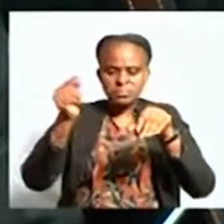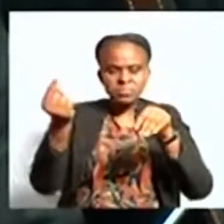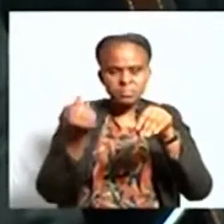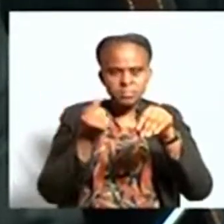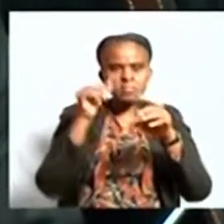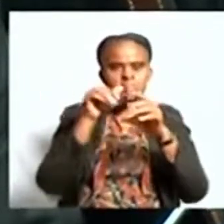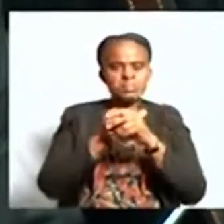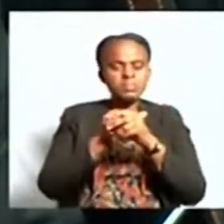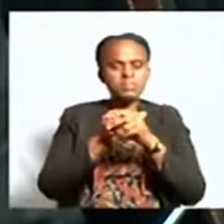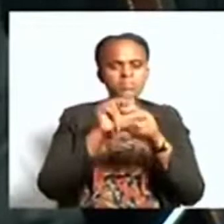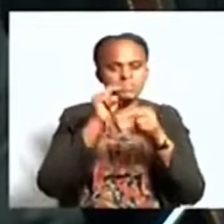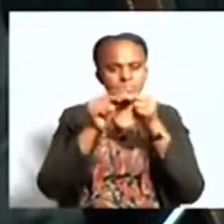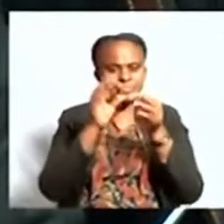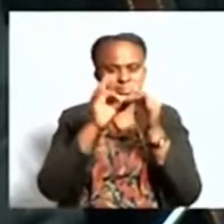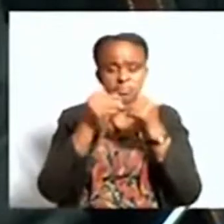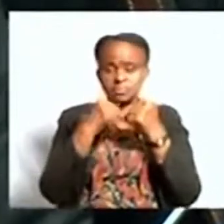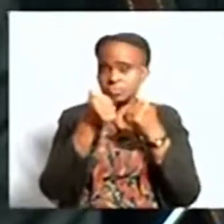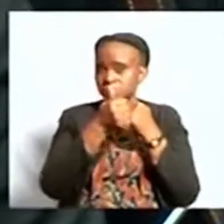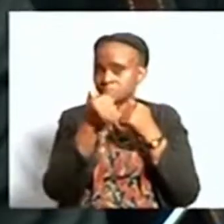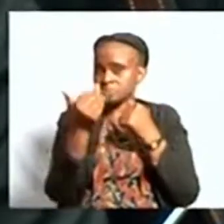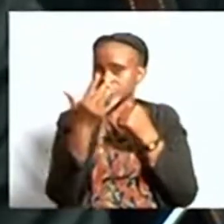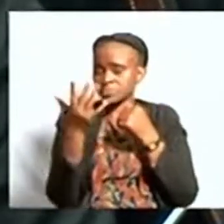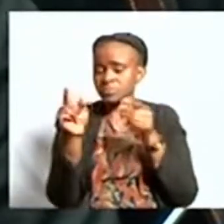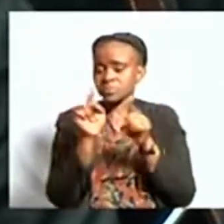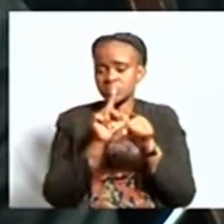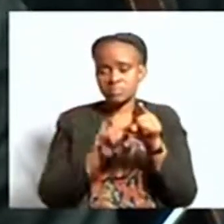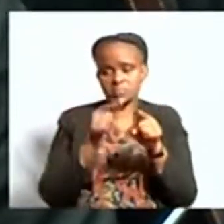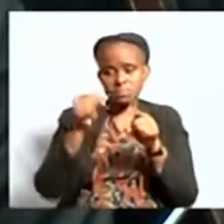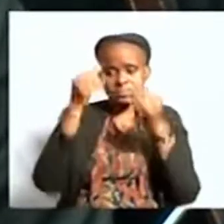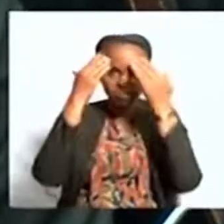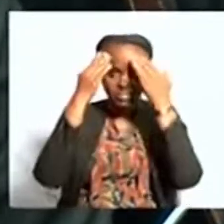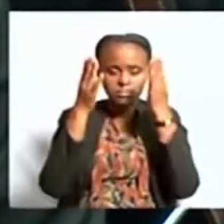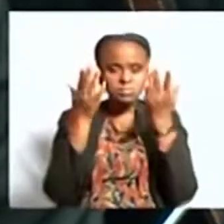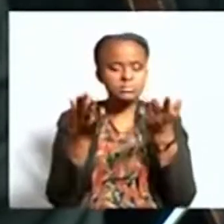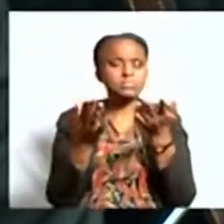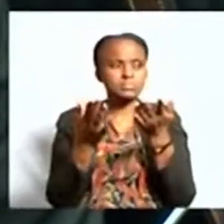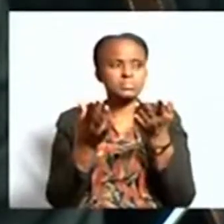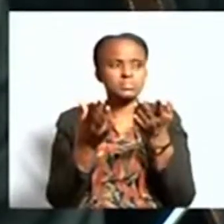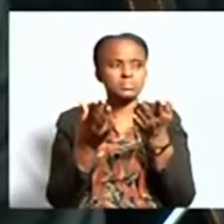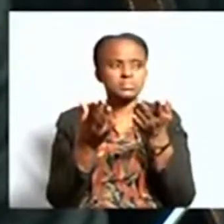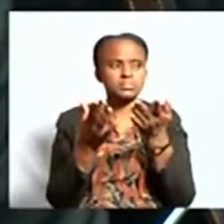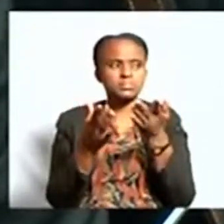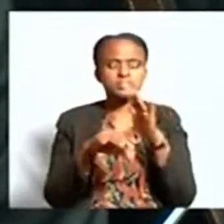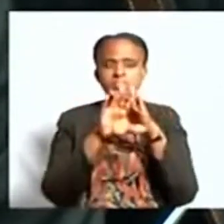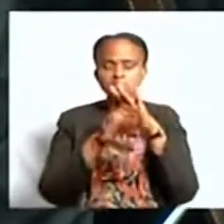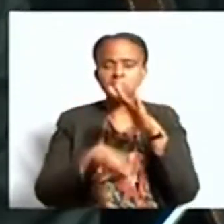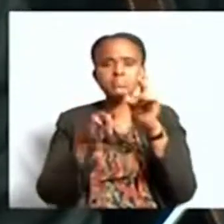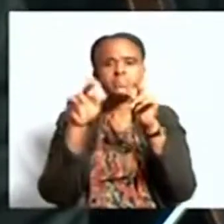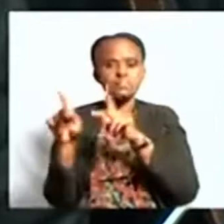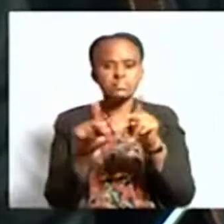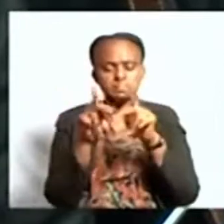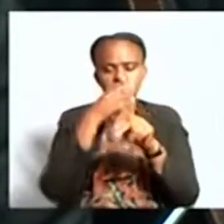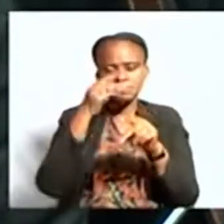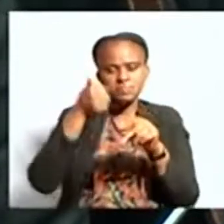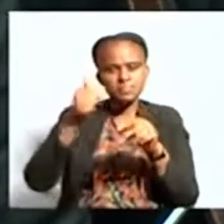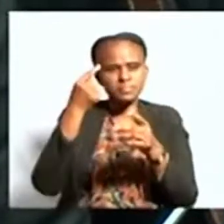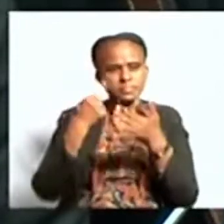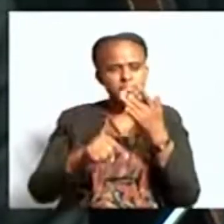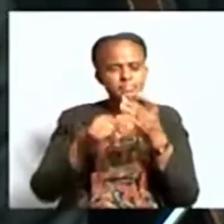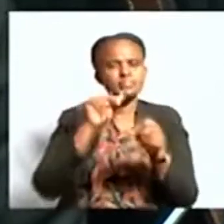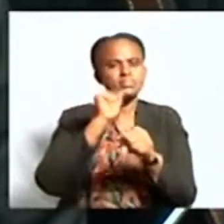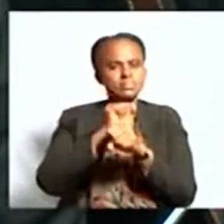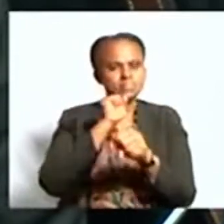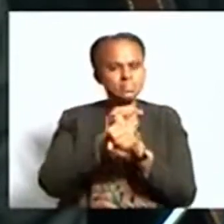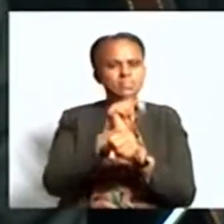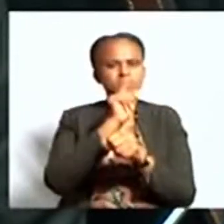in, I mean, if there was any reconciliation and they realized that they were actually underperforming, they should have done the due diligence,